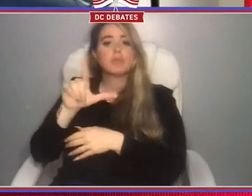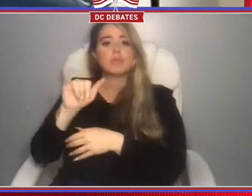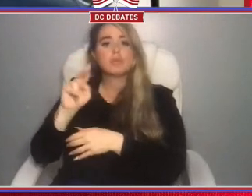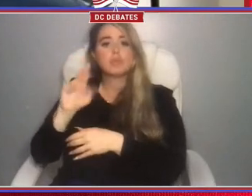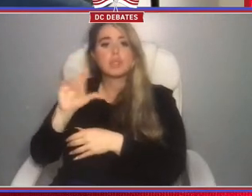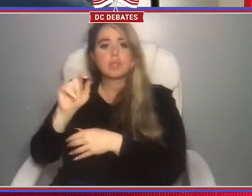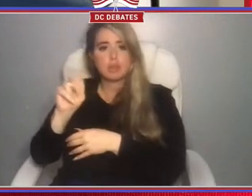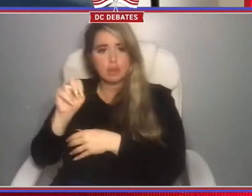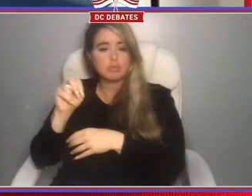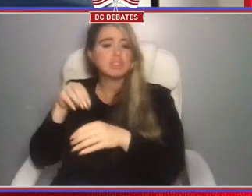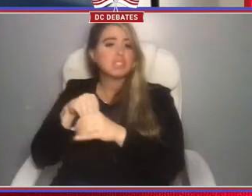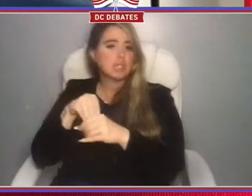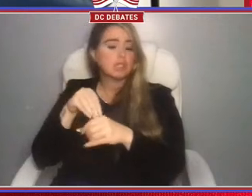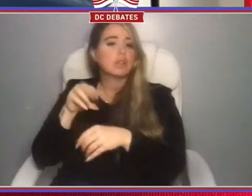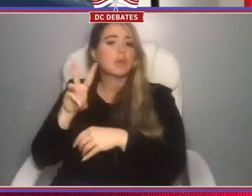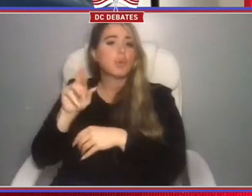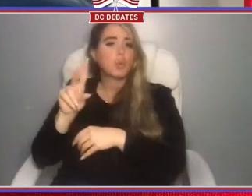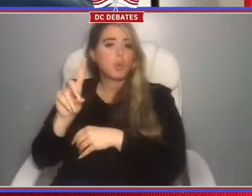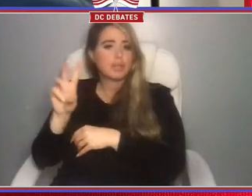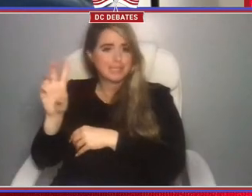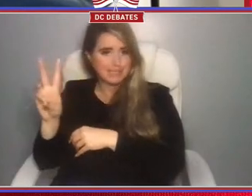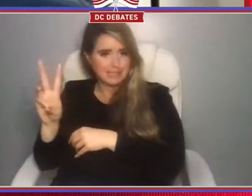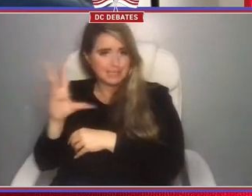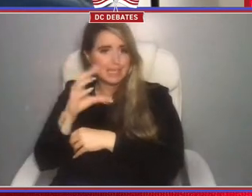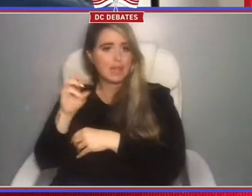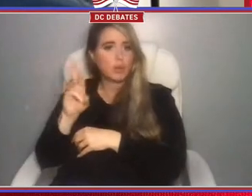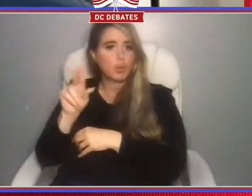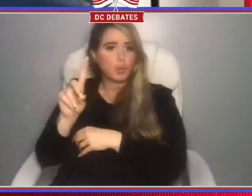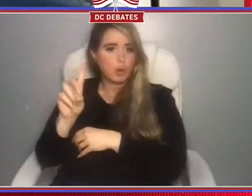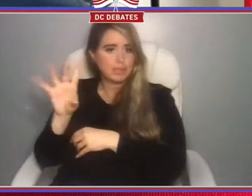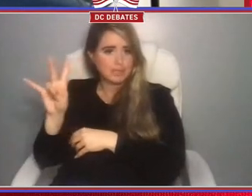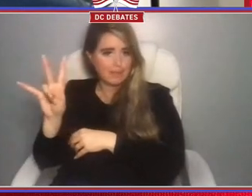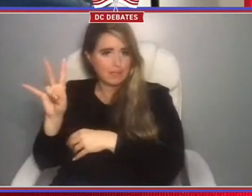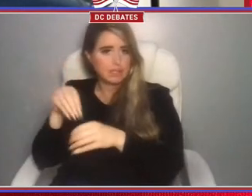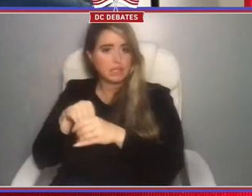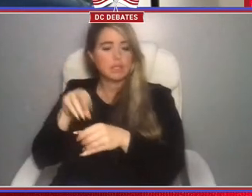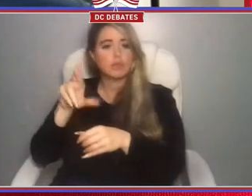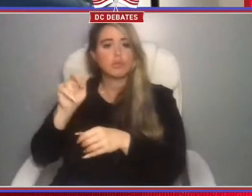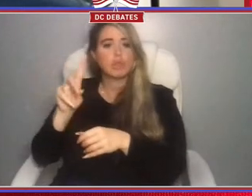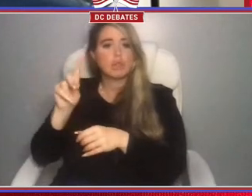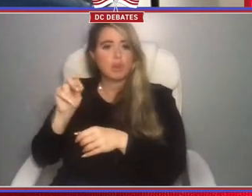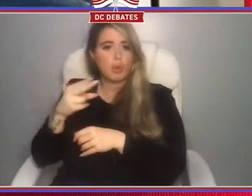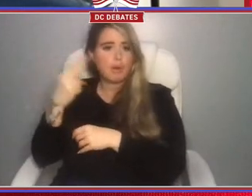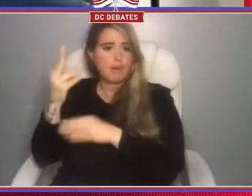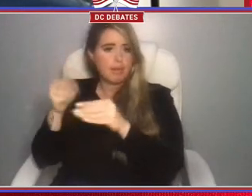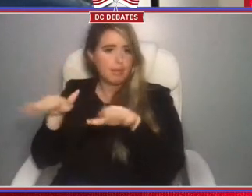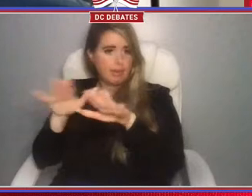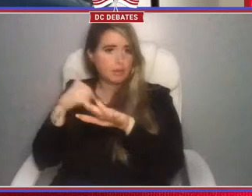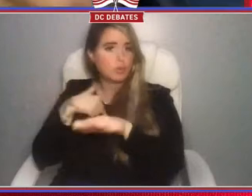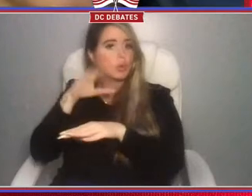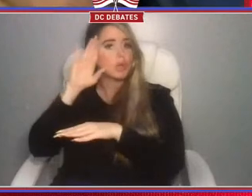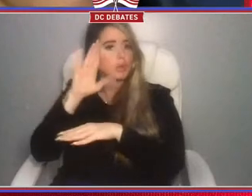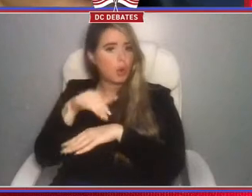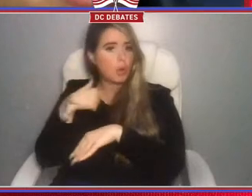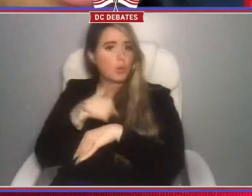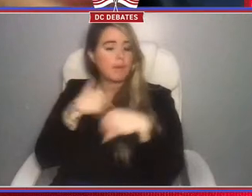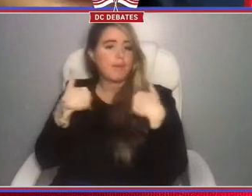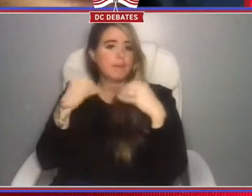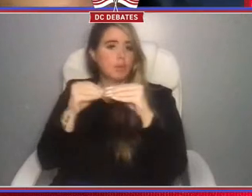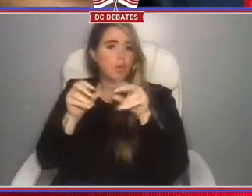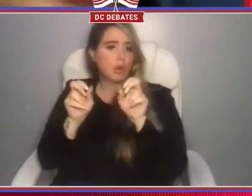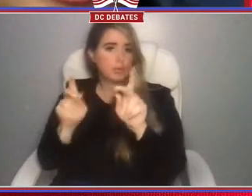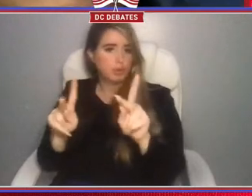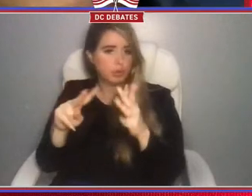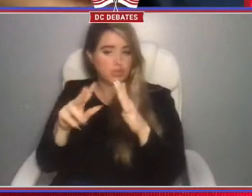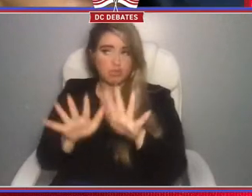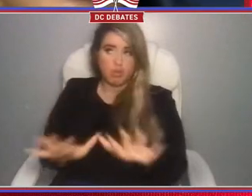6 at Minor, and one at Ward 7 at Old Randall Highlands. We know having more opportunities all across the